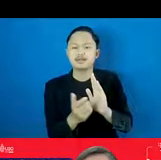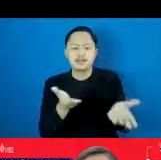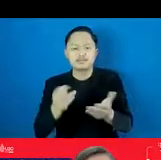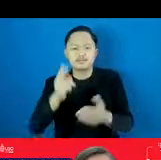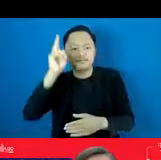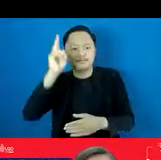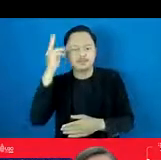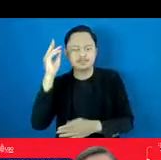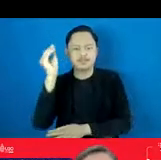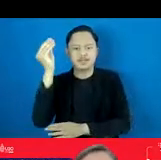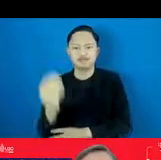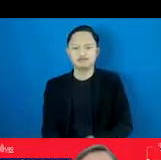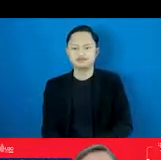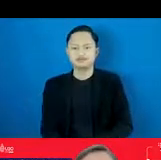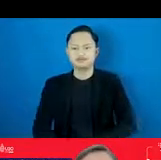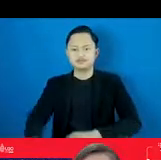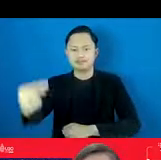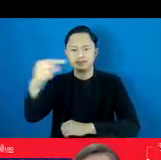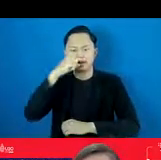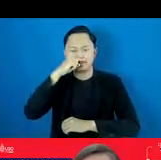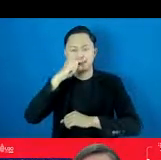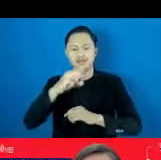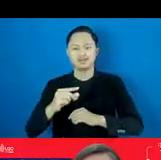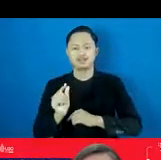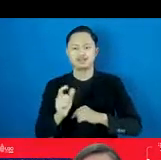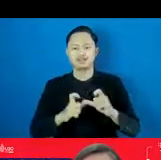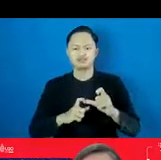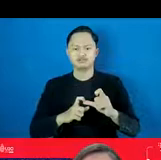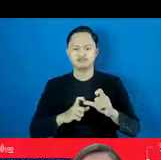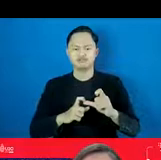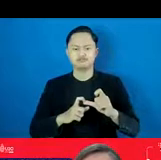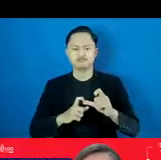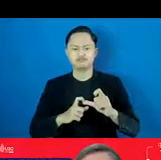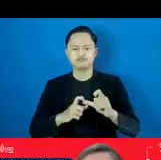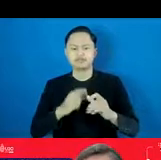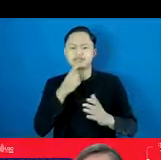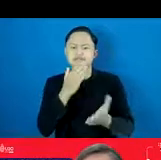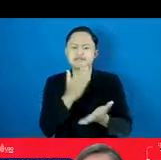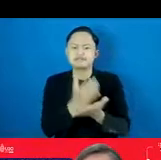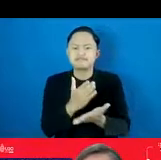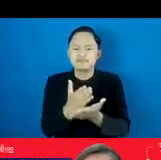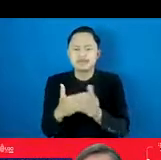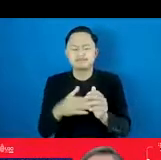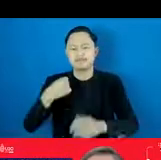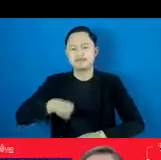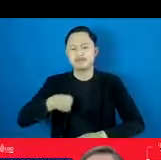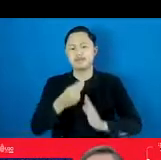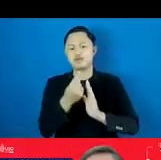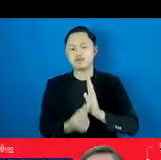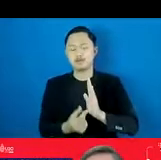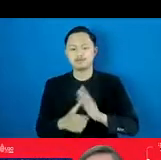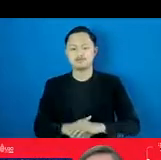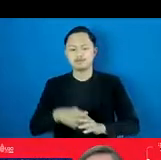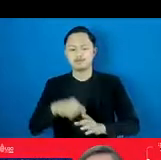Agency, Mr. Rustam Effendi, Policy Analyst, Fiscal Policy Agency, Ministry of Finance, Mr.